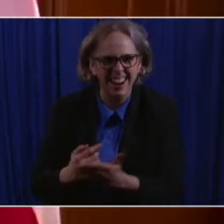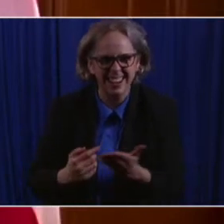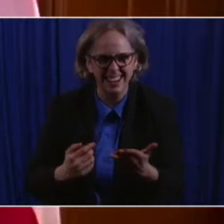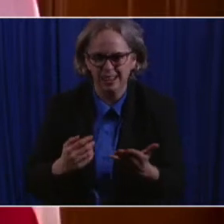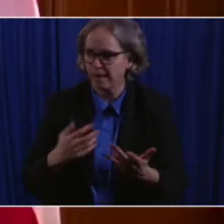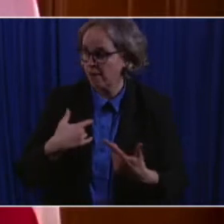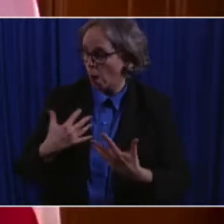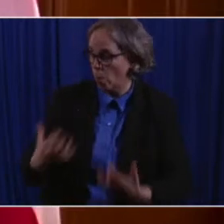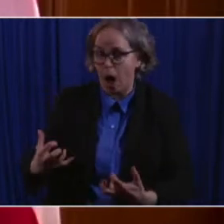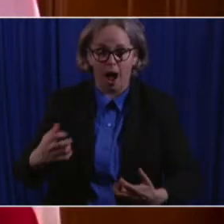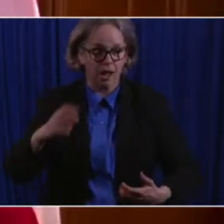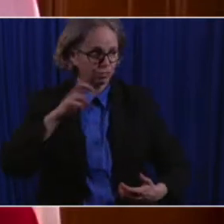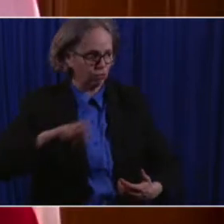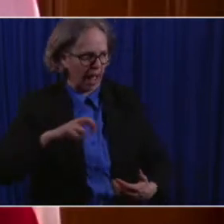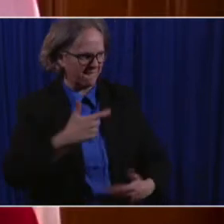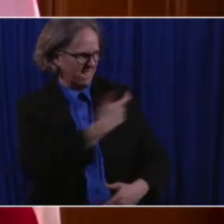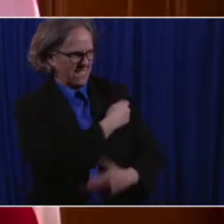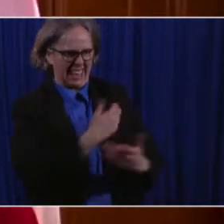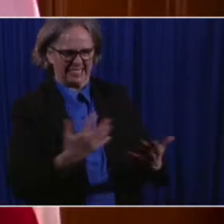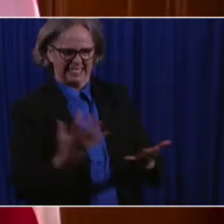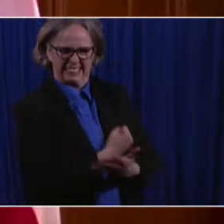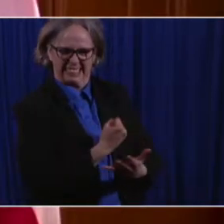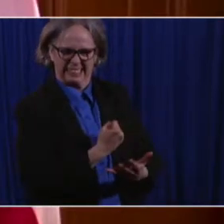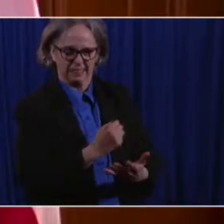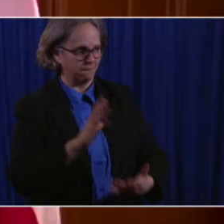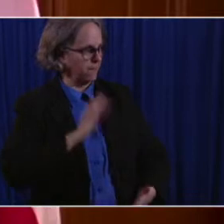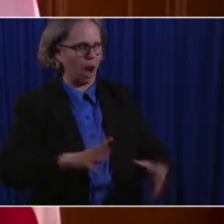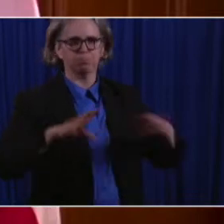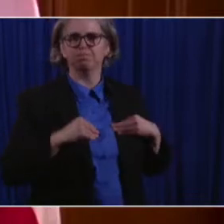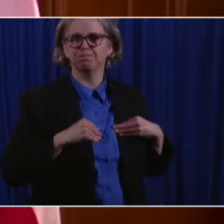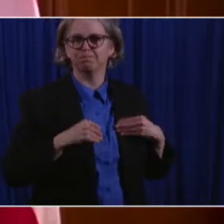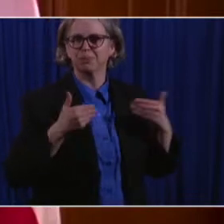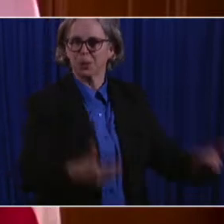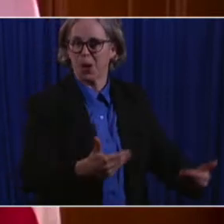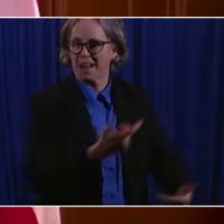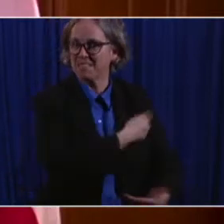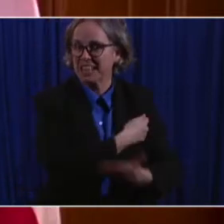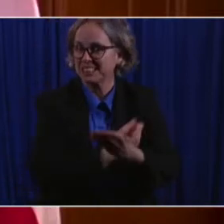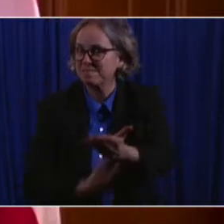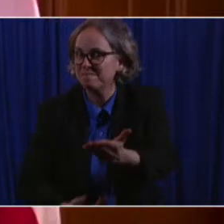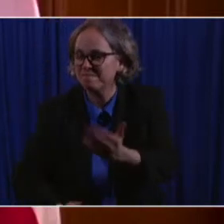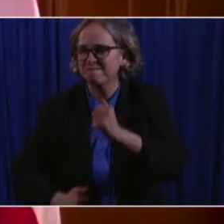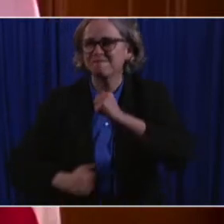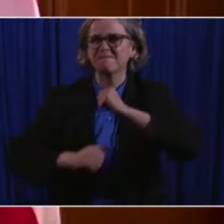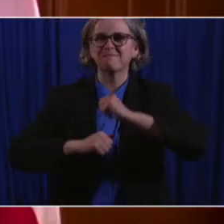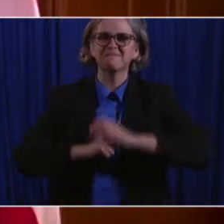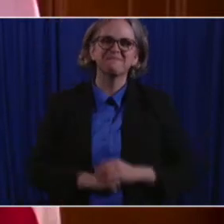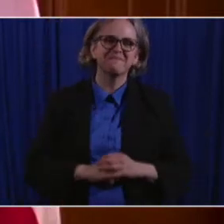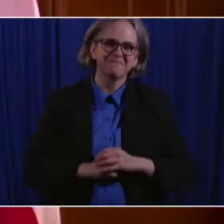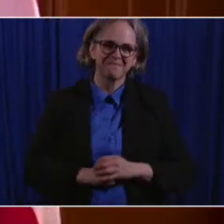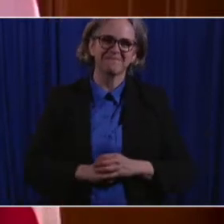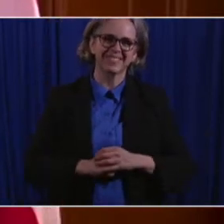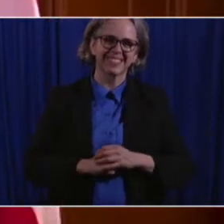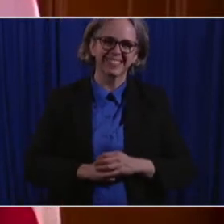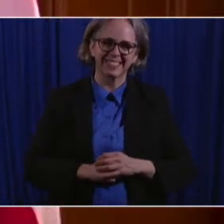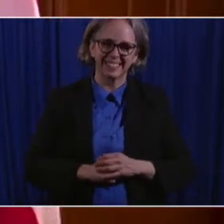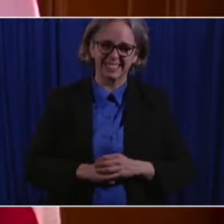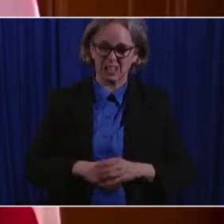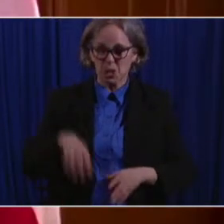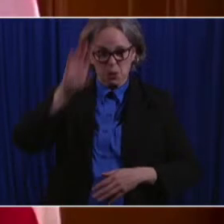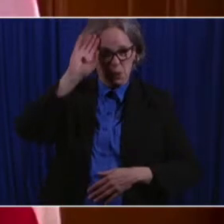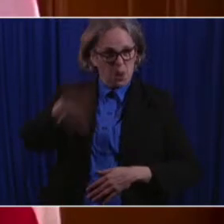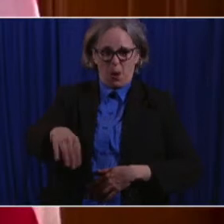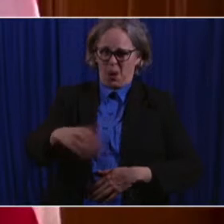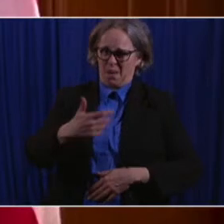to fully come up. But, traveling, getting the vaccination is certainly